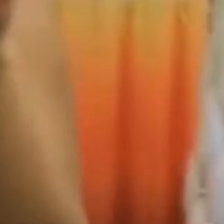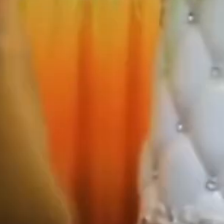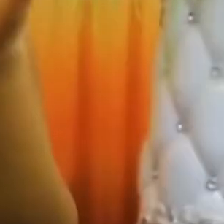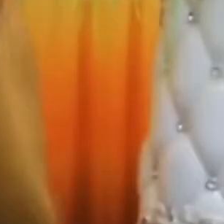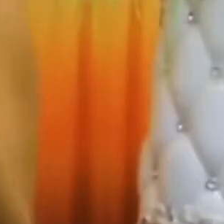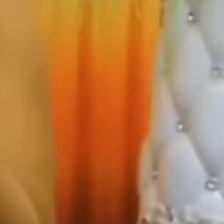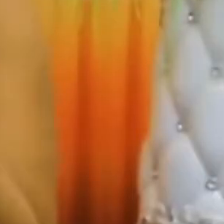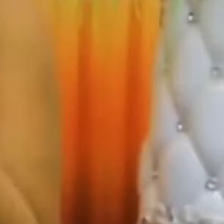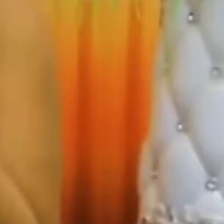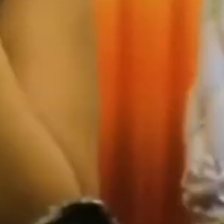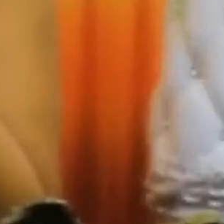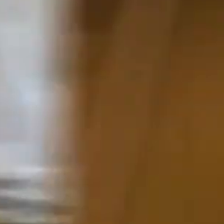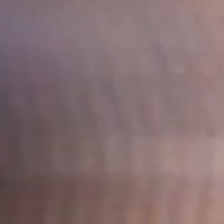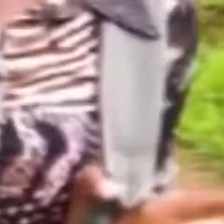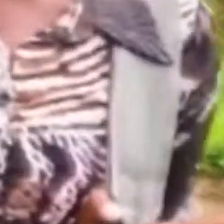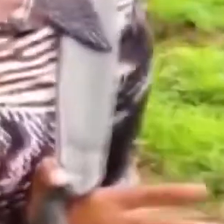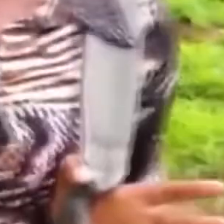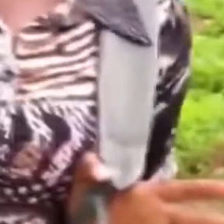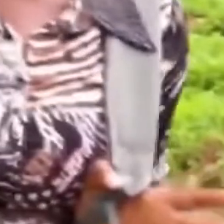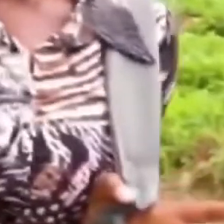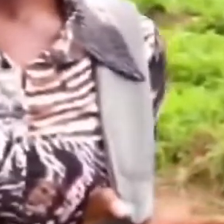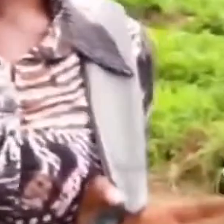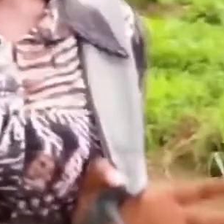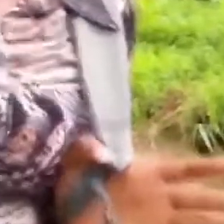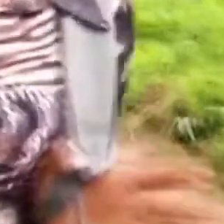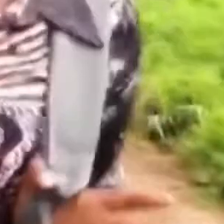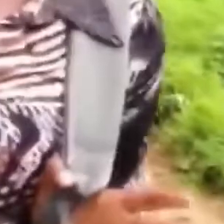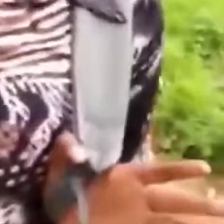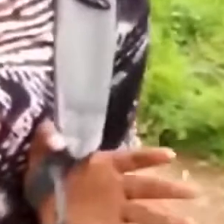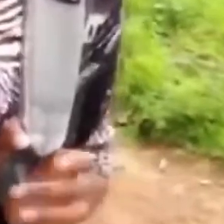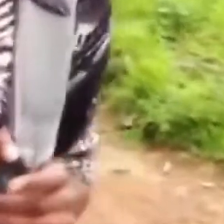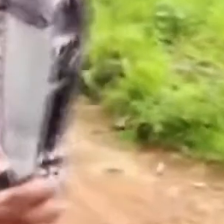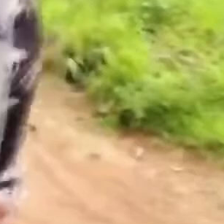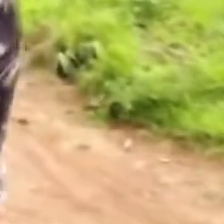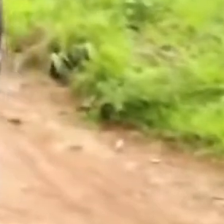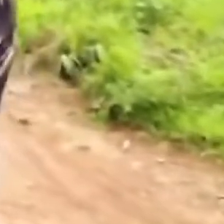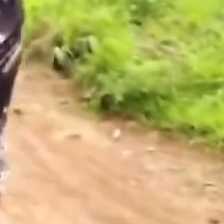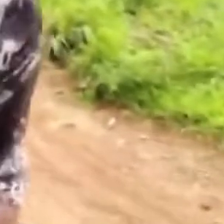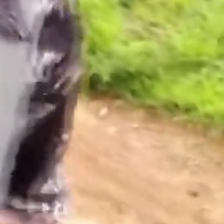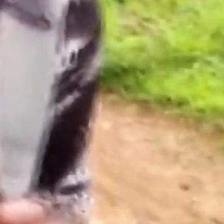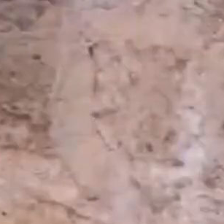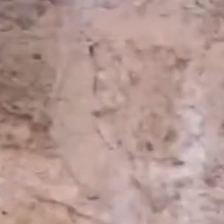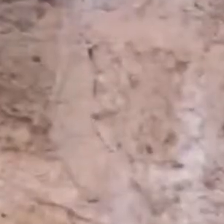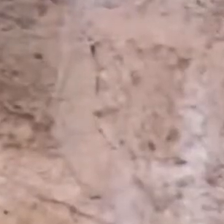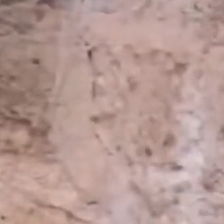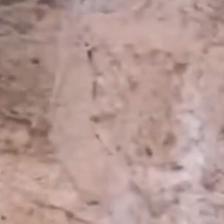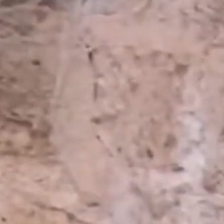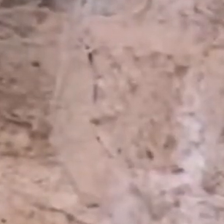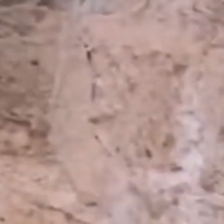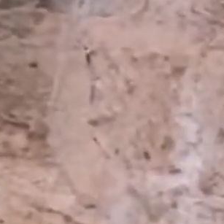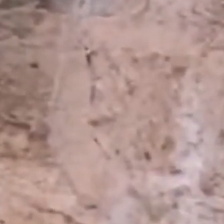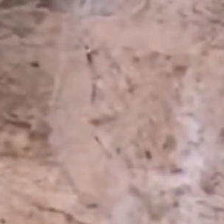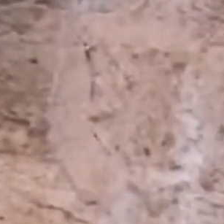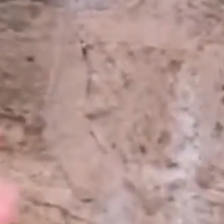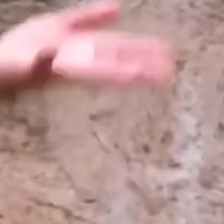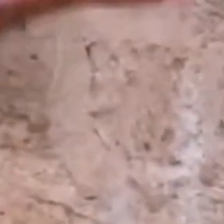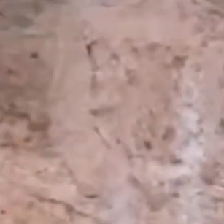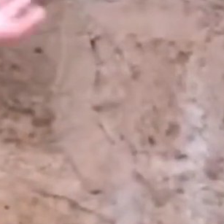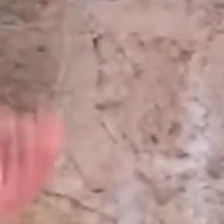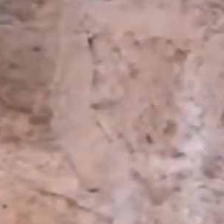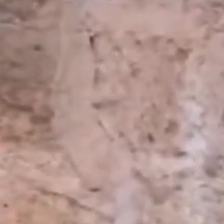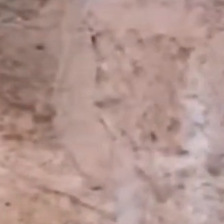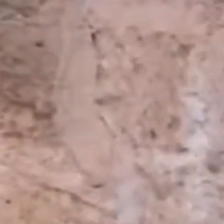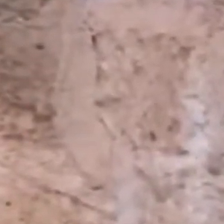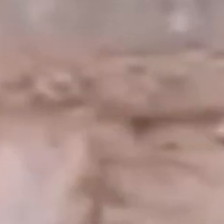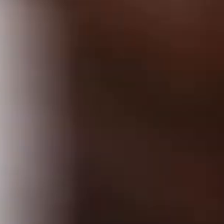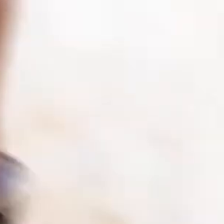You need to look for high quality friends. I'm from Kingston, Jamaica, you know, Portmore. That's my village. Kanga tu chini hapo ukinyepia ukikatia